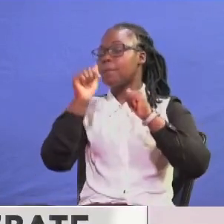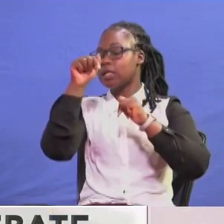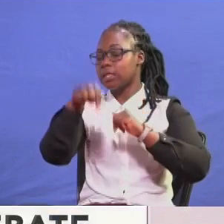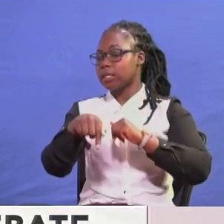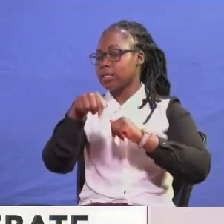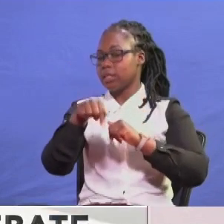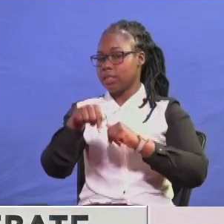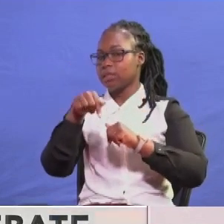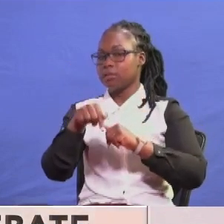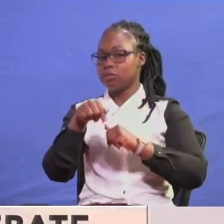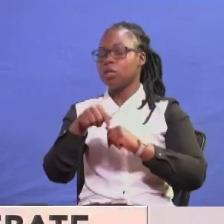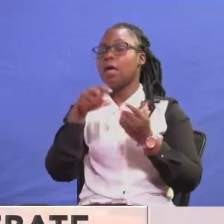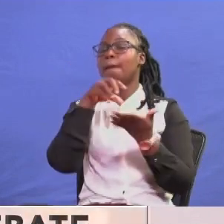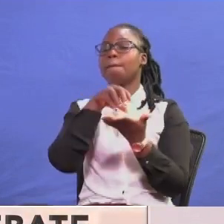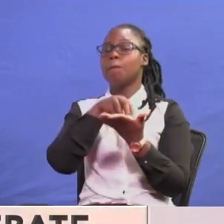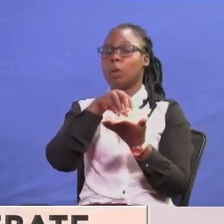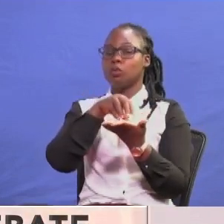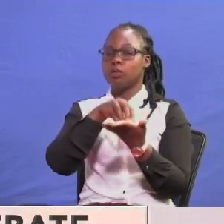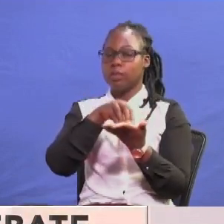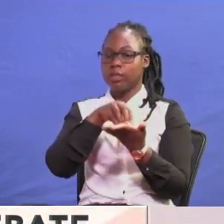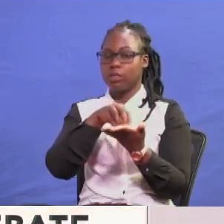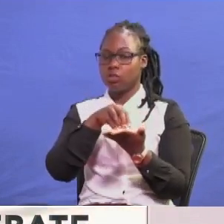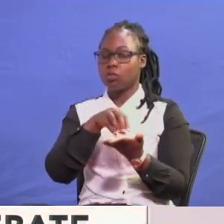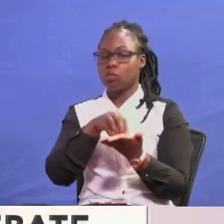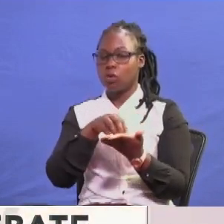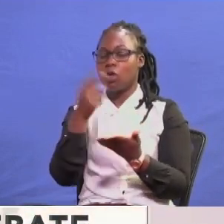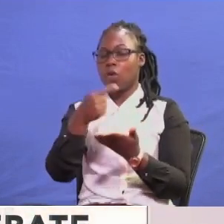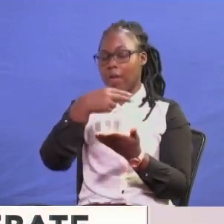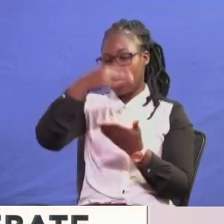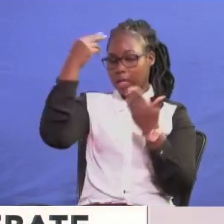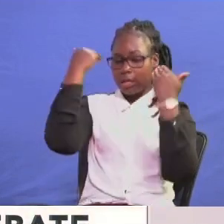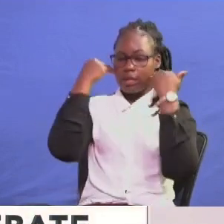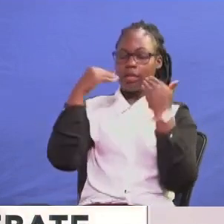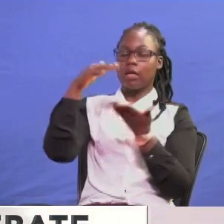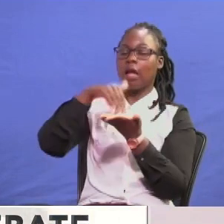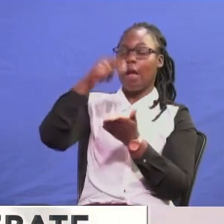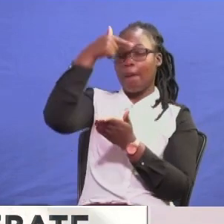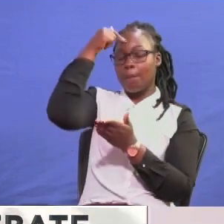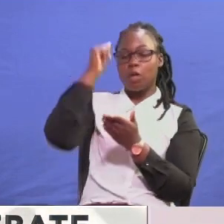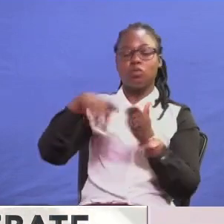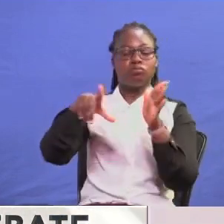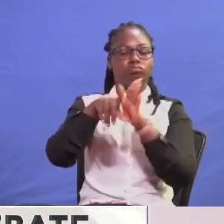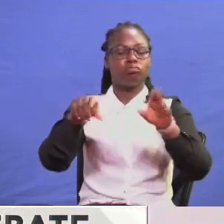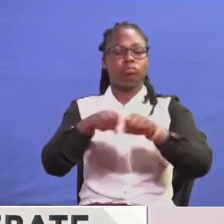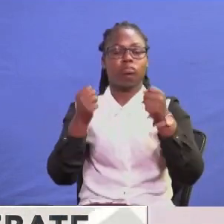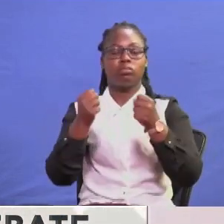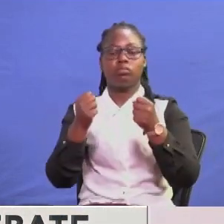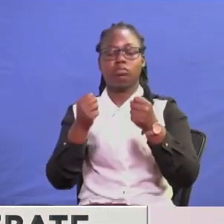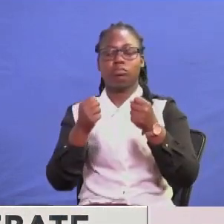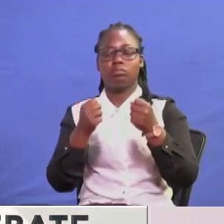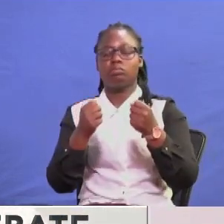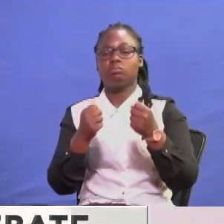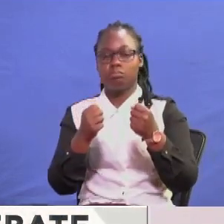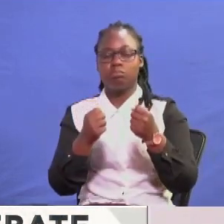particular position was quashed by High Court again because it was illegal. It was termed as